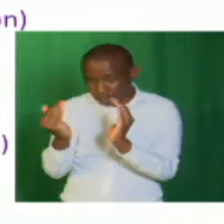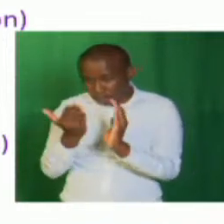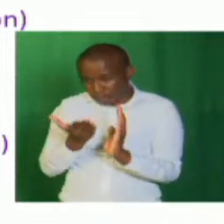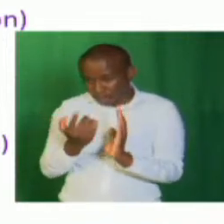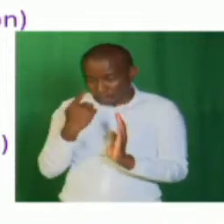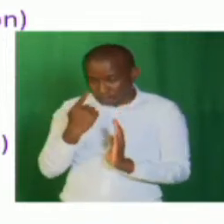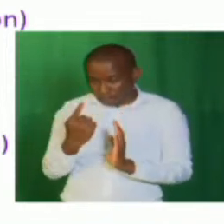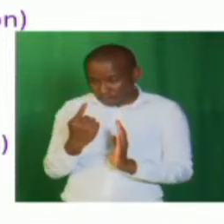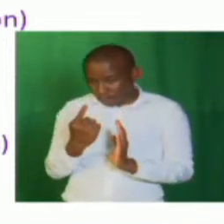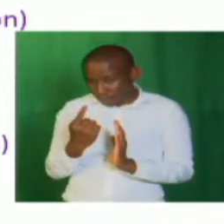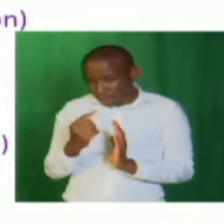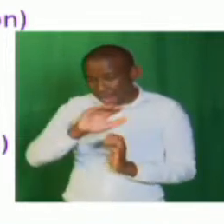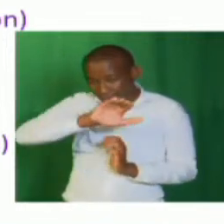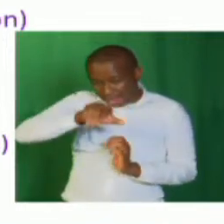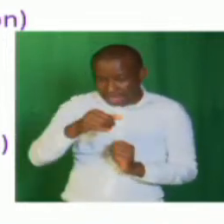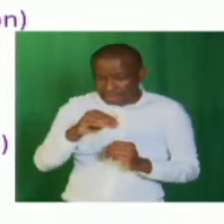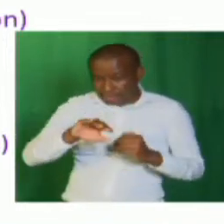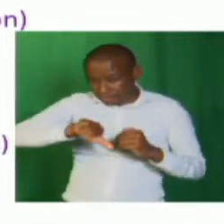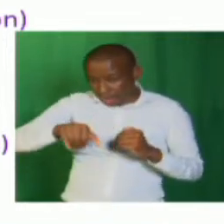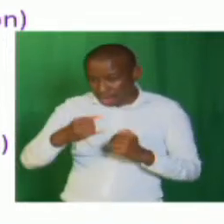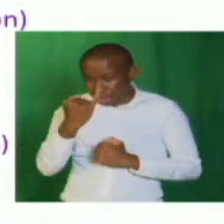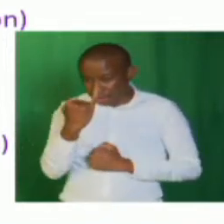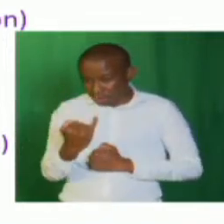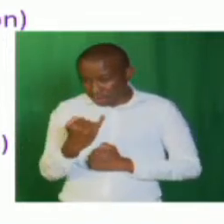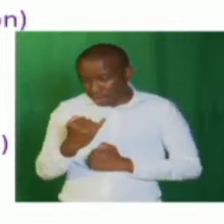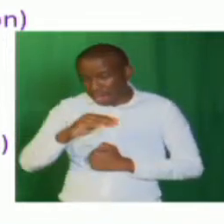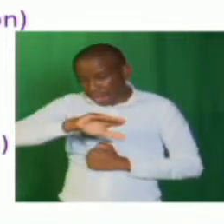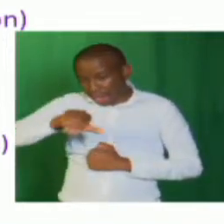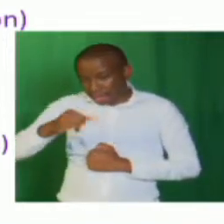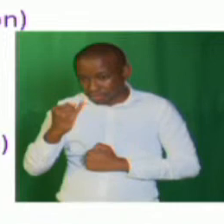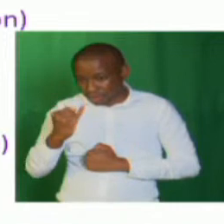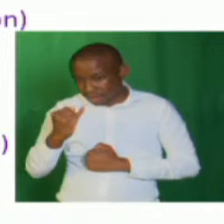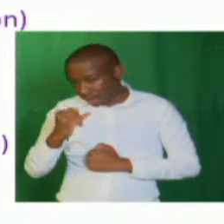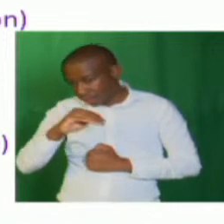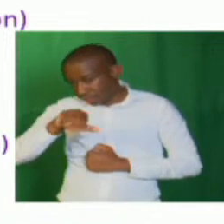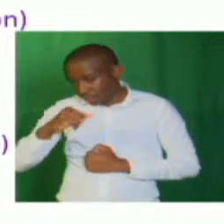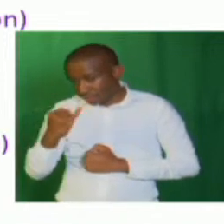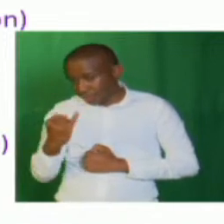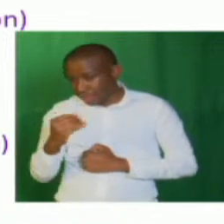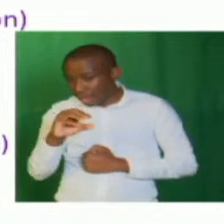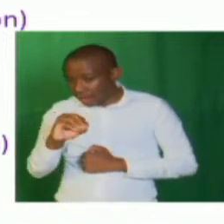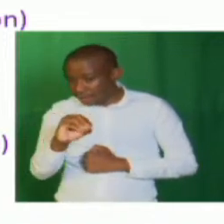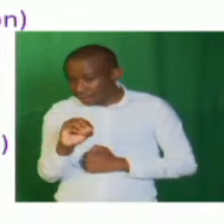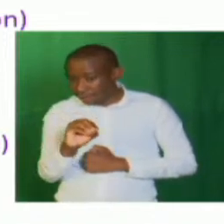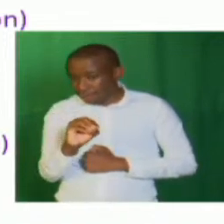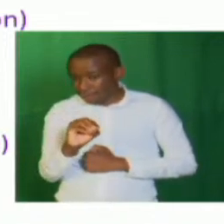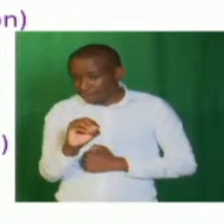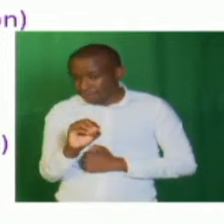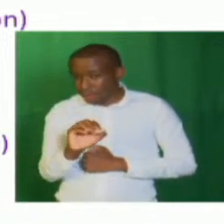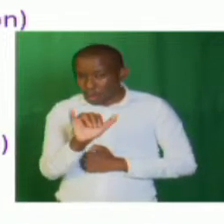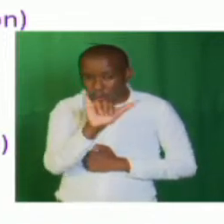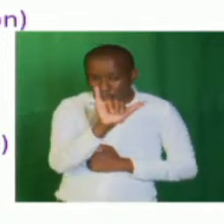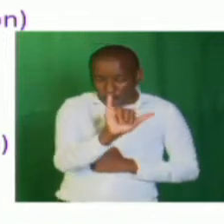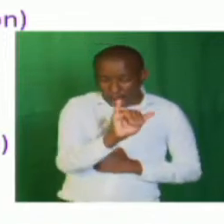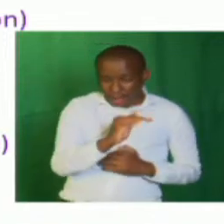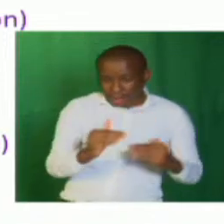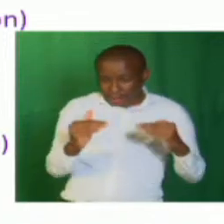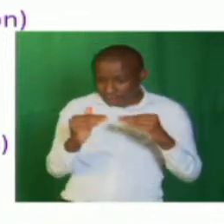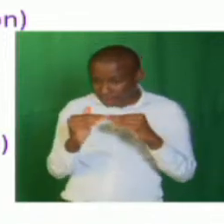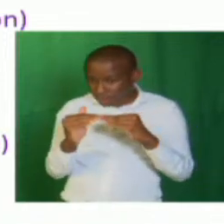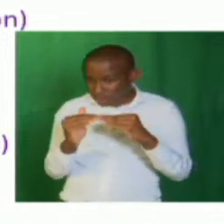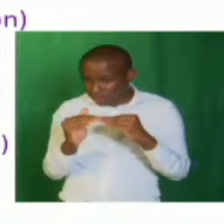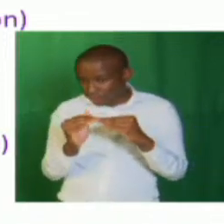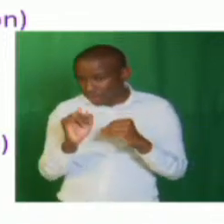minus 1 on both sides. So divide by x minus 1 on both sides. We will then have y is equals